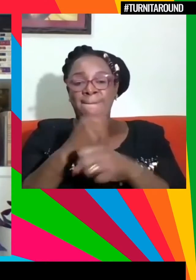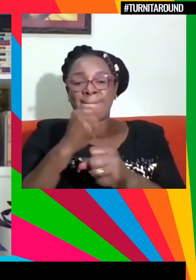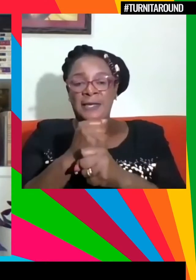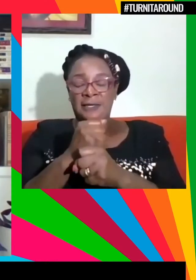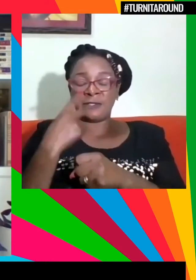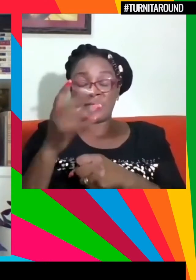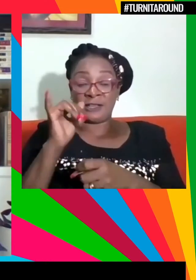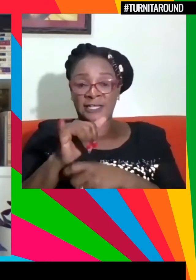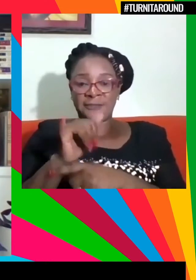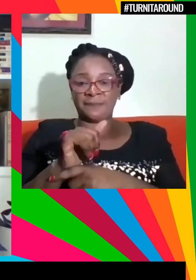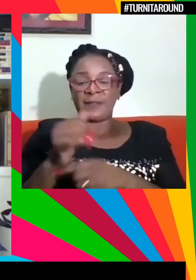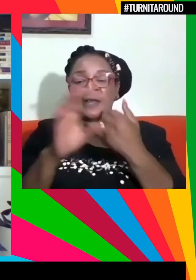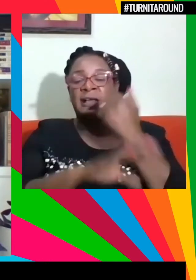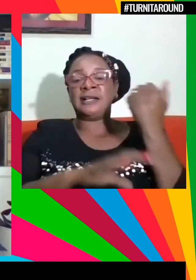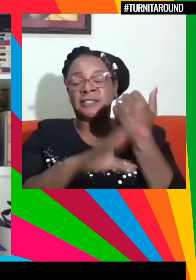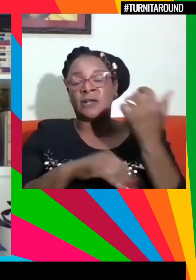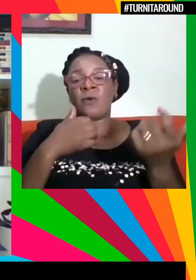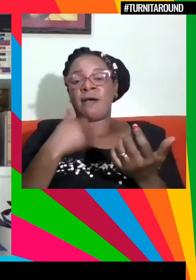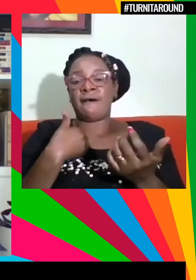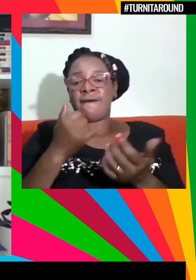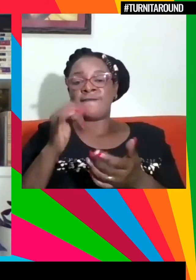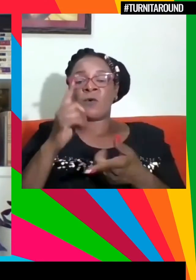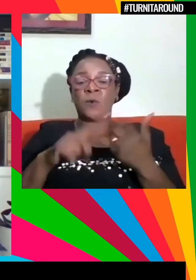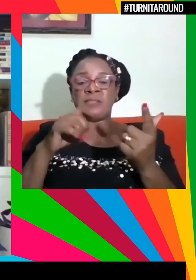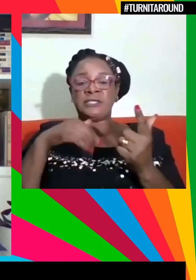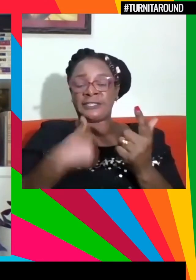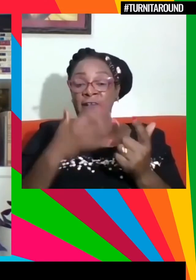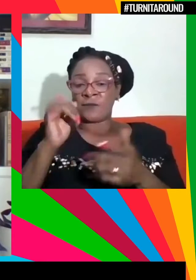say, potentially we want to retire some of